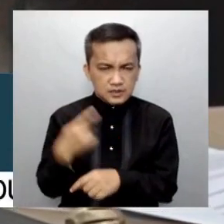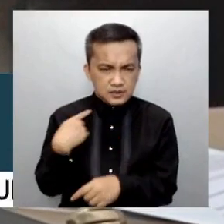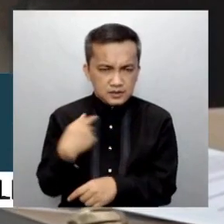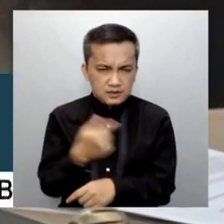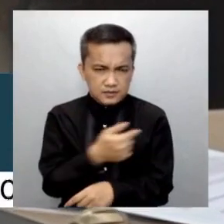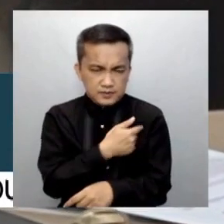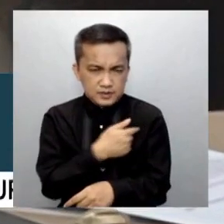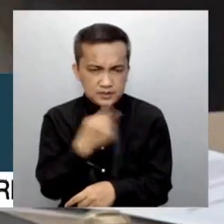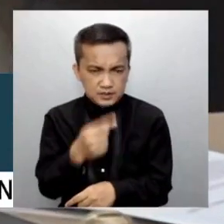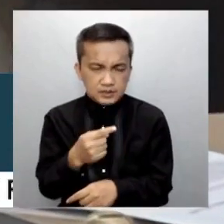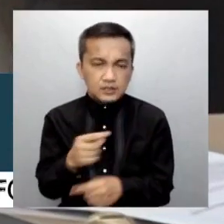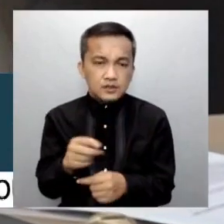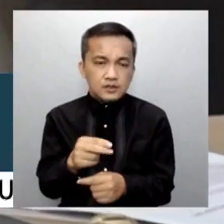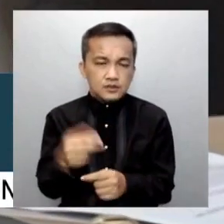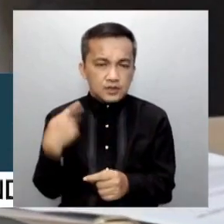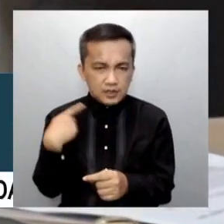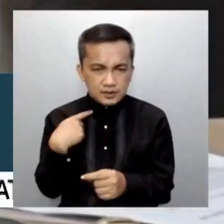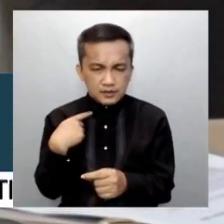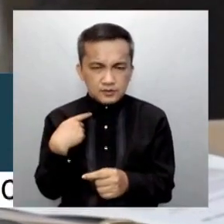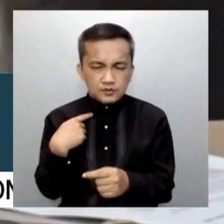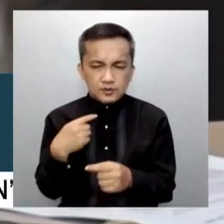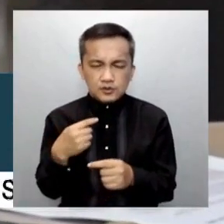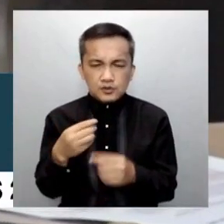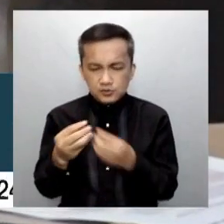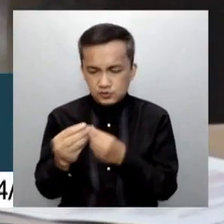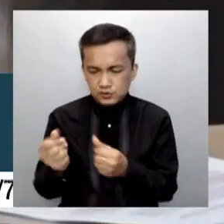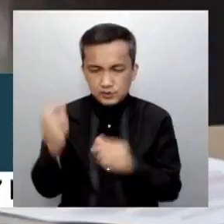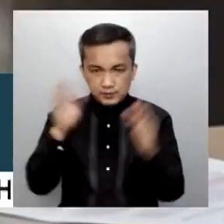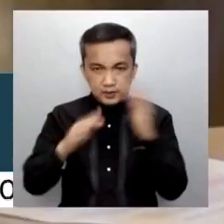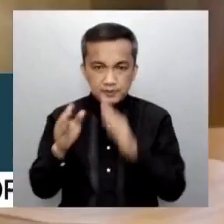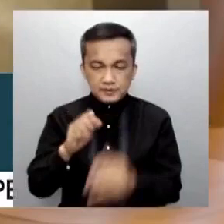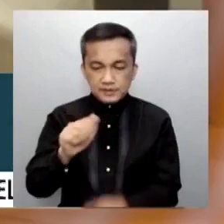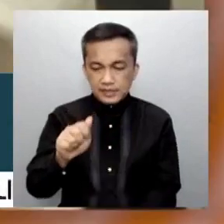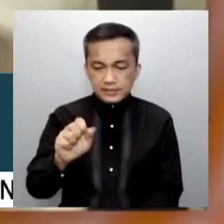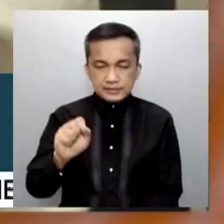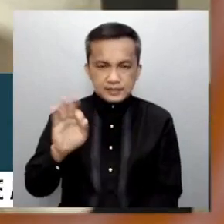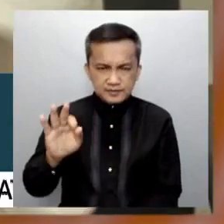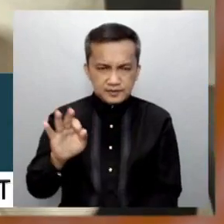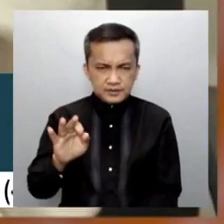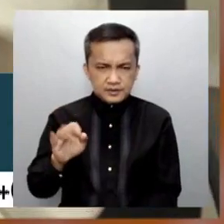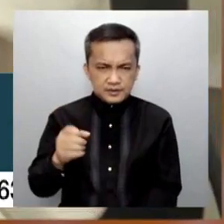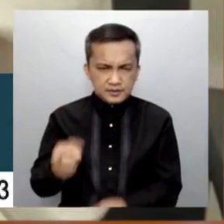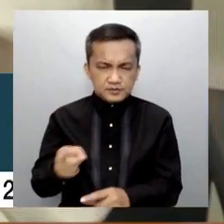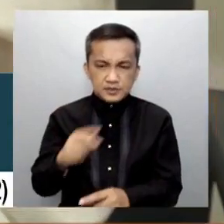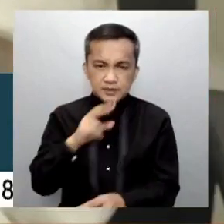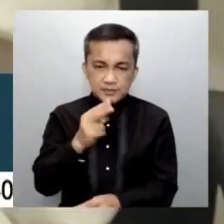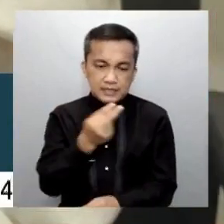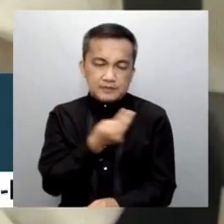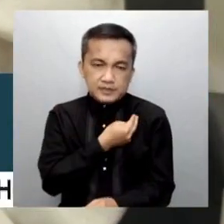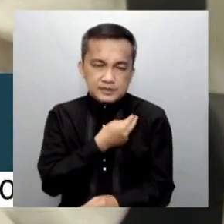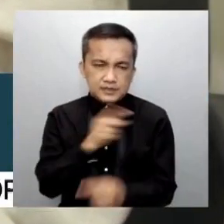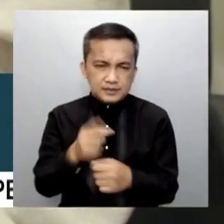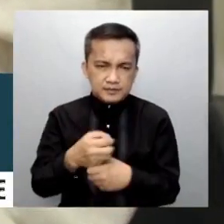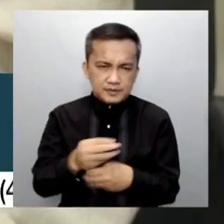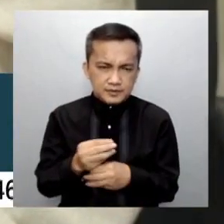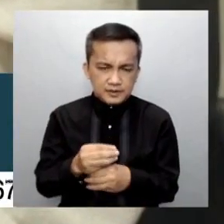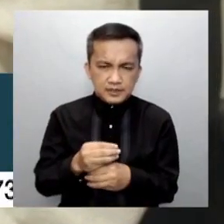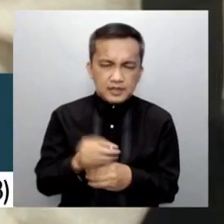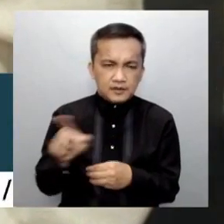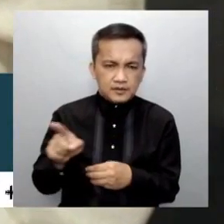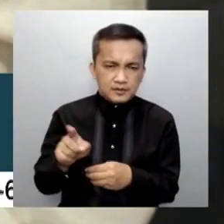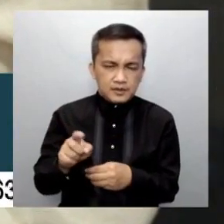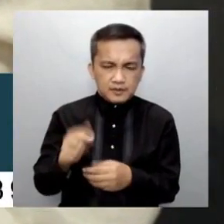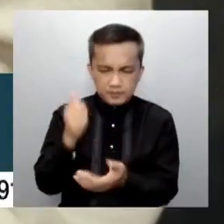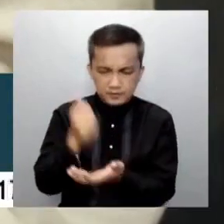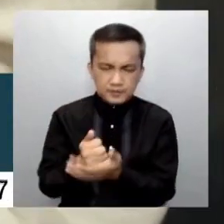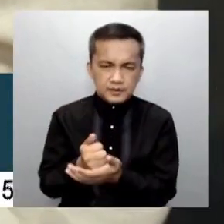counter our problem on the African swine fever. They recommended the Vietnamese-manufactured AVAC for approval of the Food and